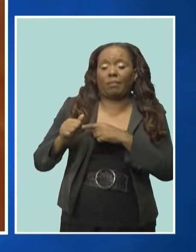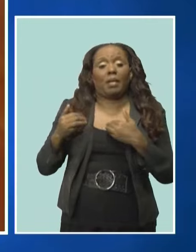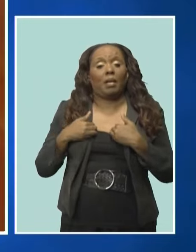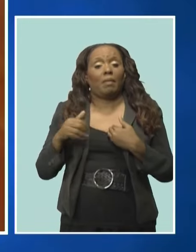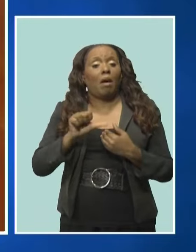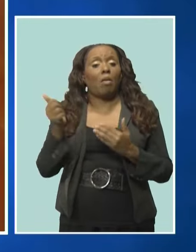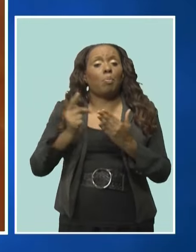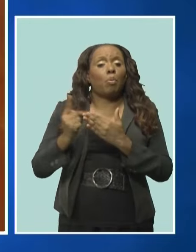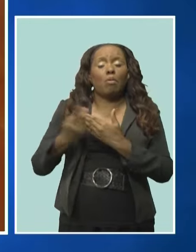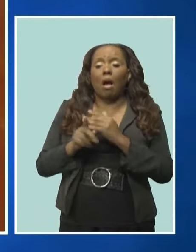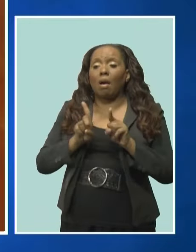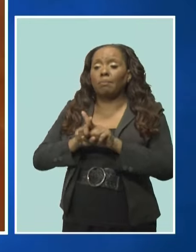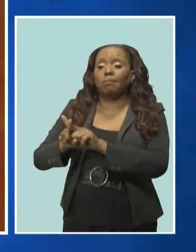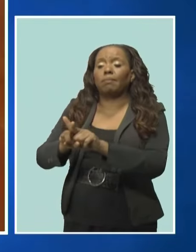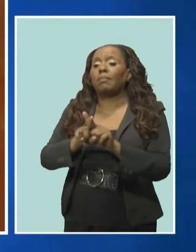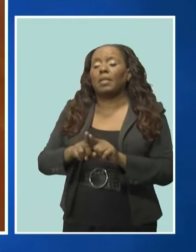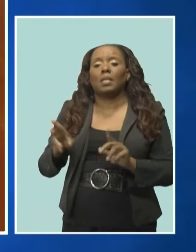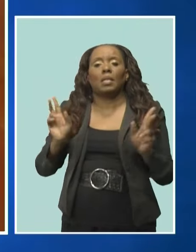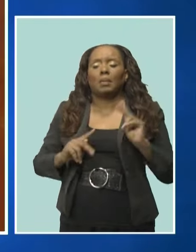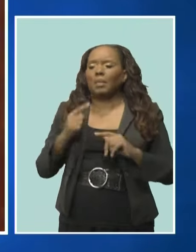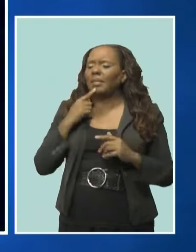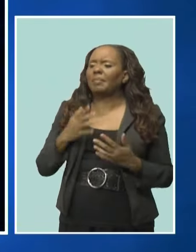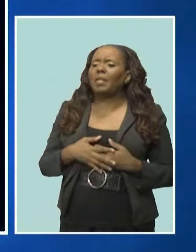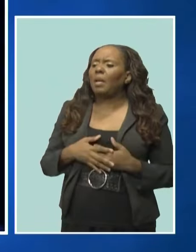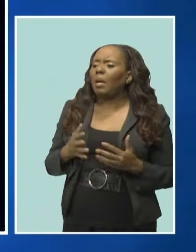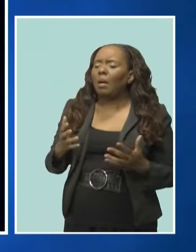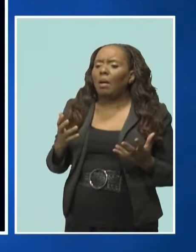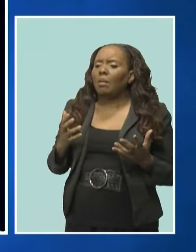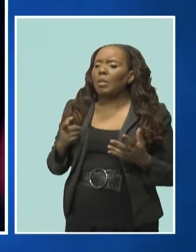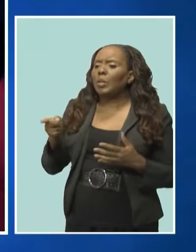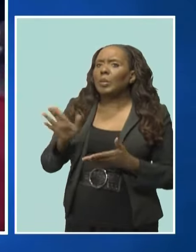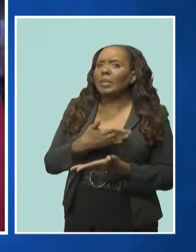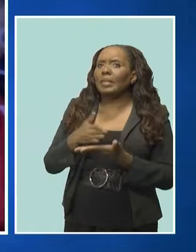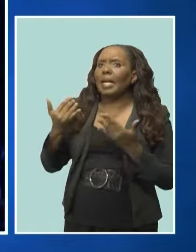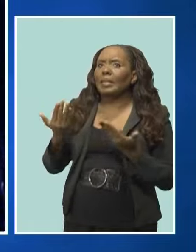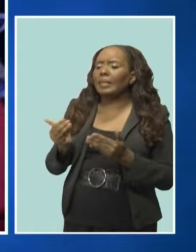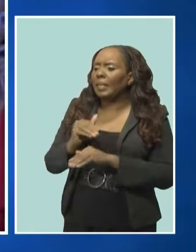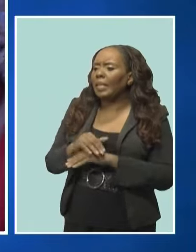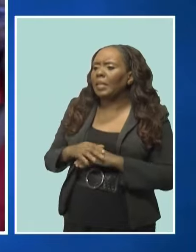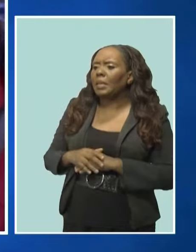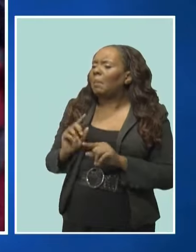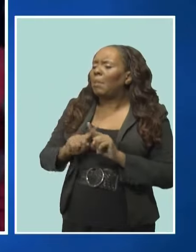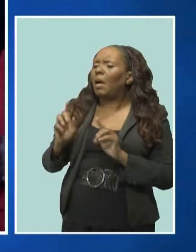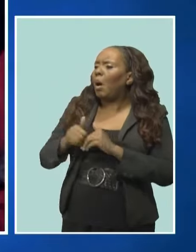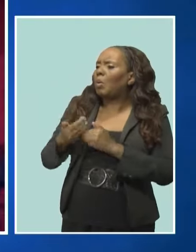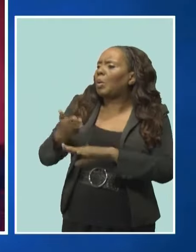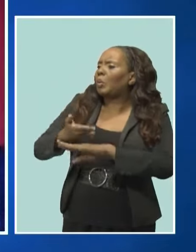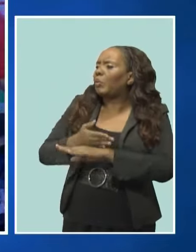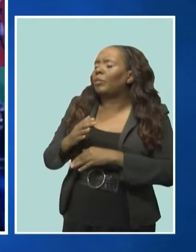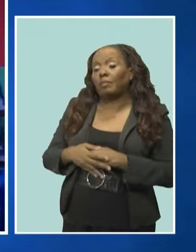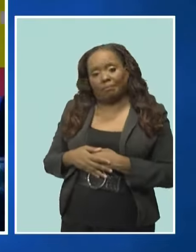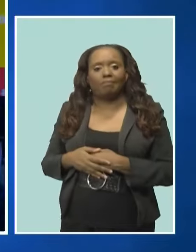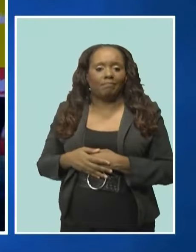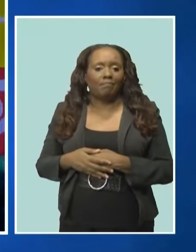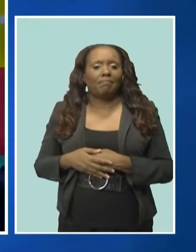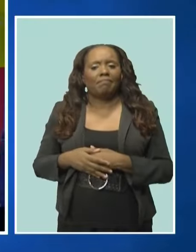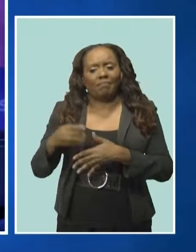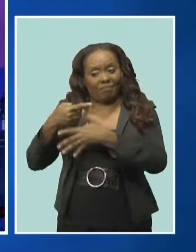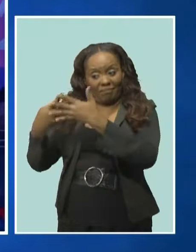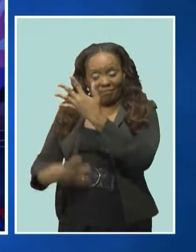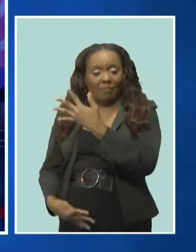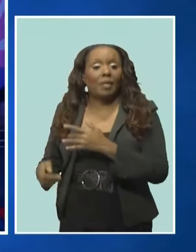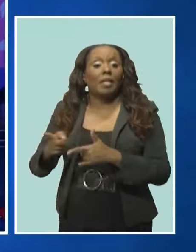programs where people look at what they did tonight, point out things to them so they can better themselves, and then we head to the National Botanical Gardens